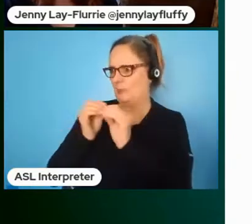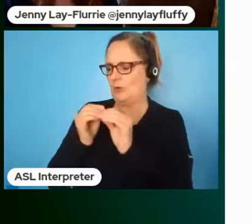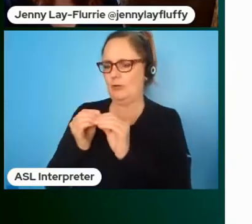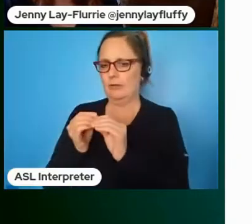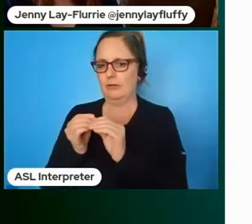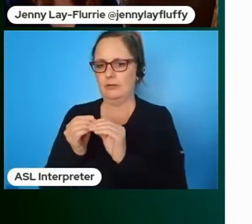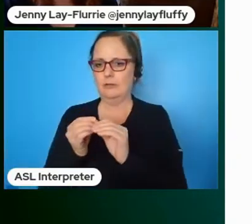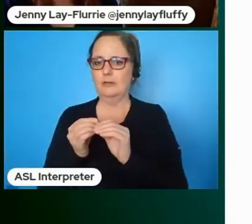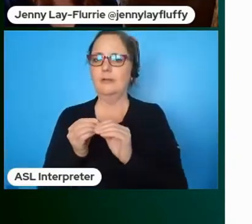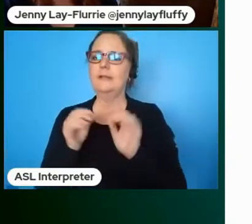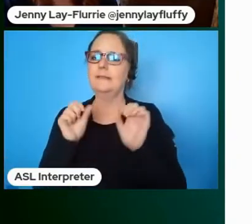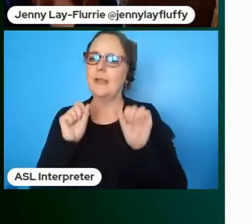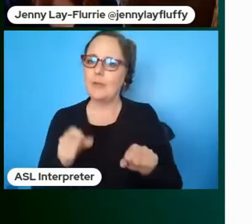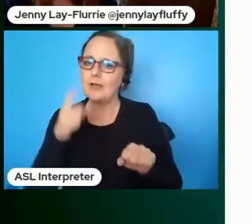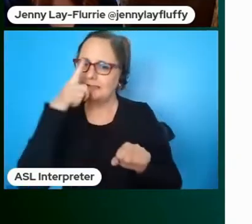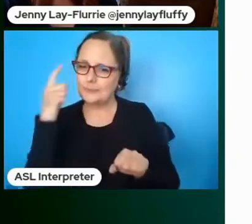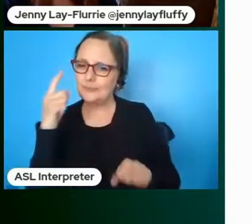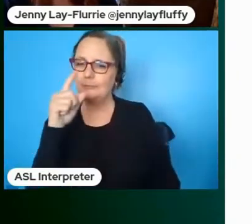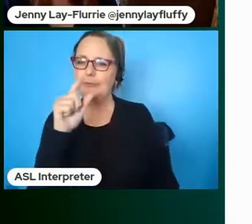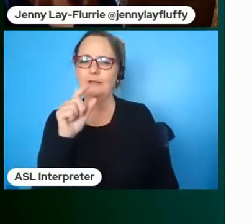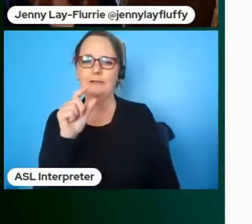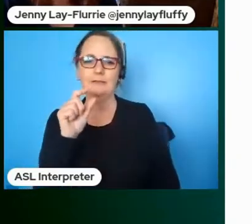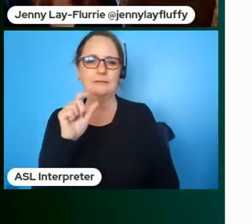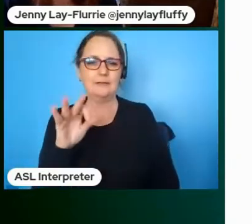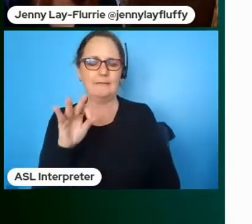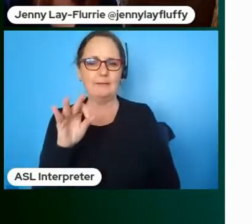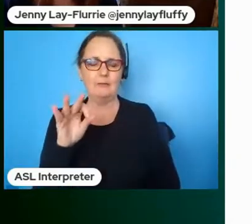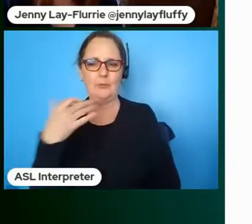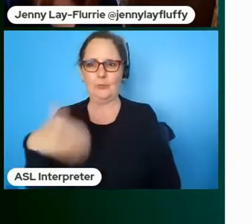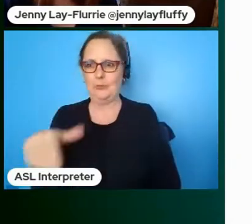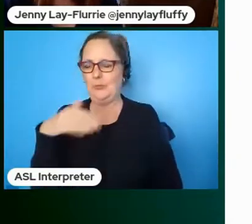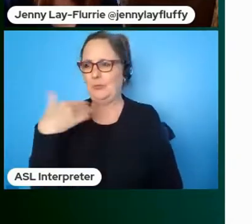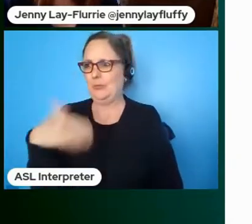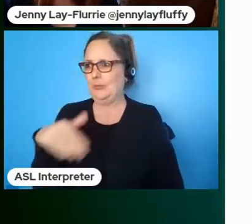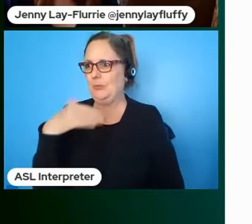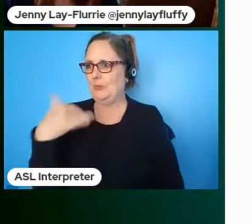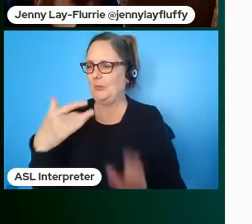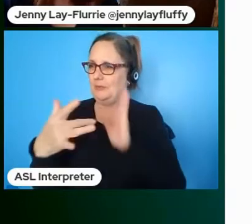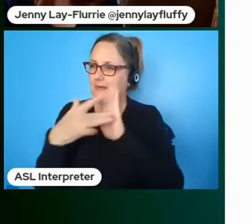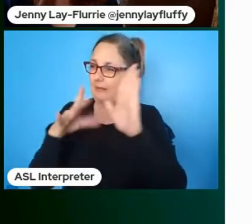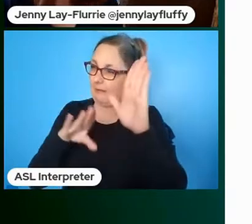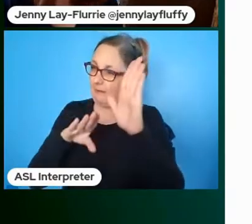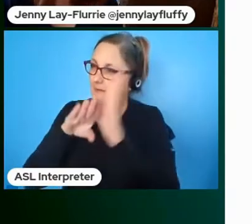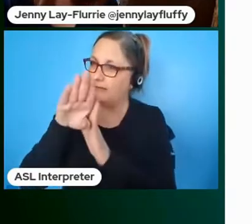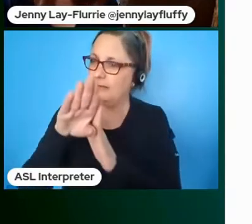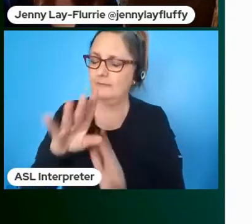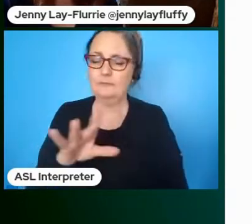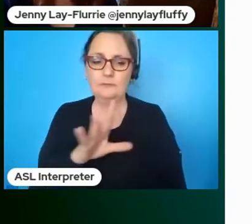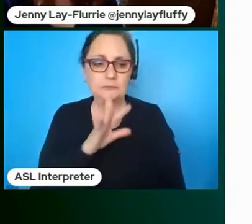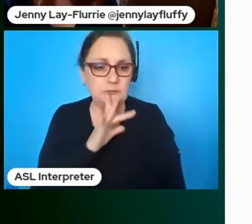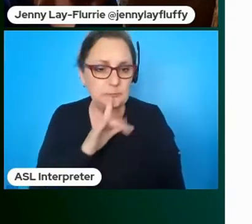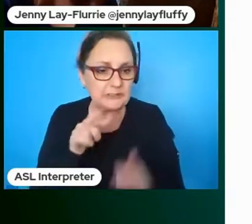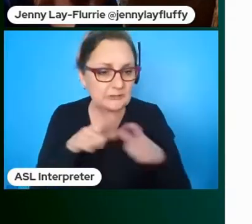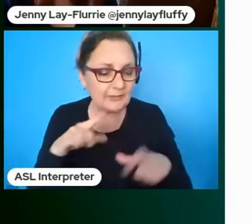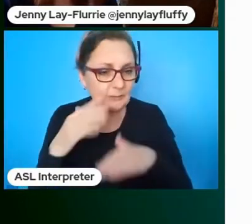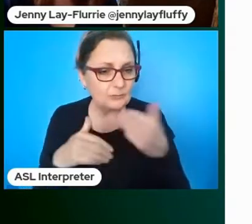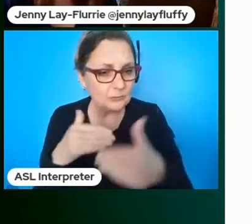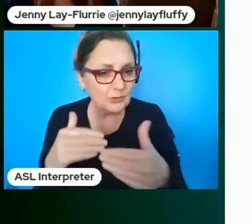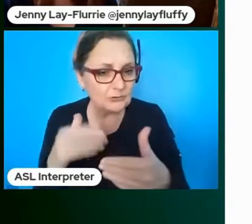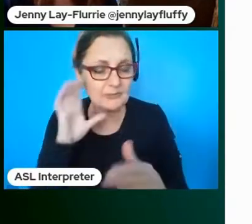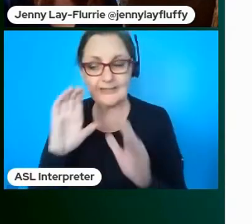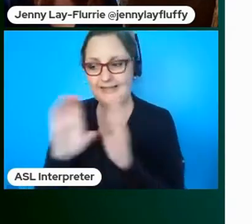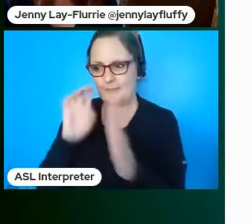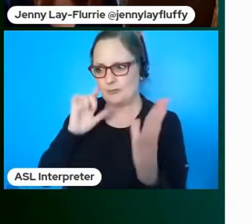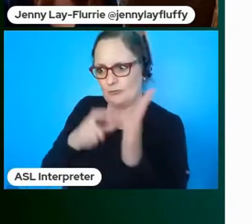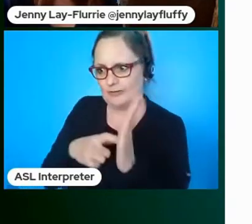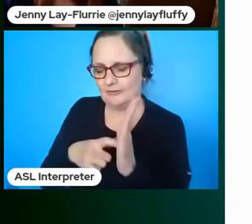been also possible because of the just revolution that there's been in speech and language processing and image recognition and